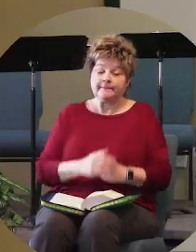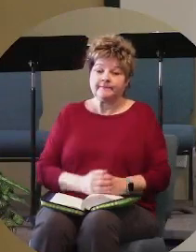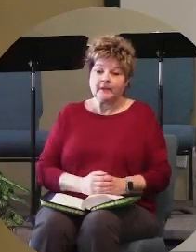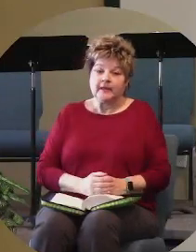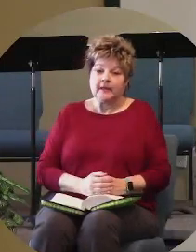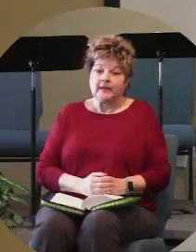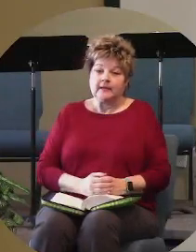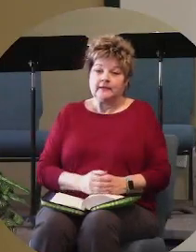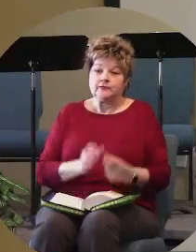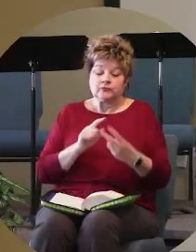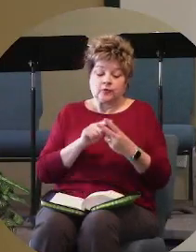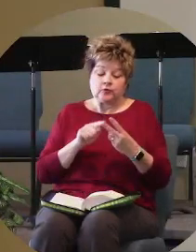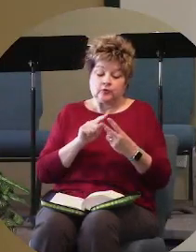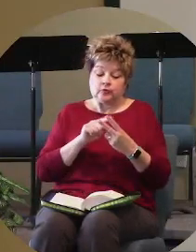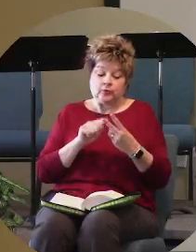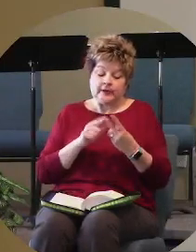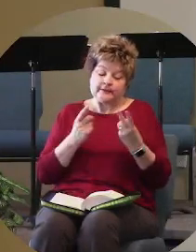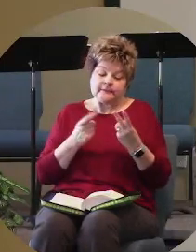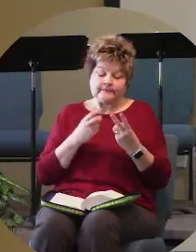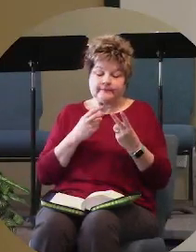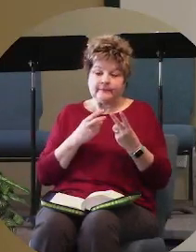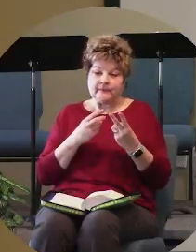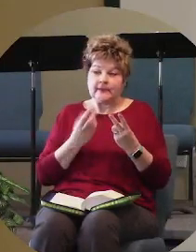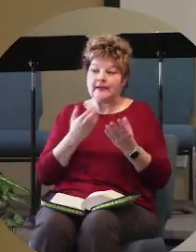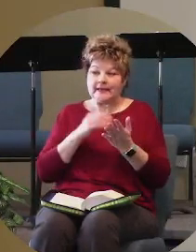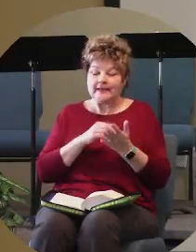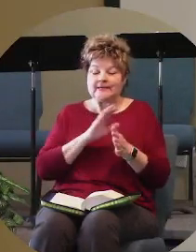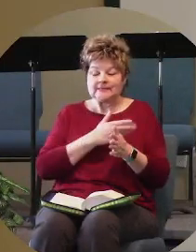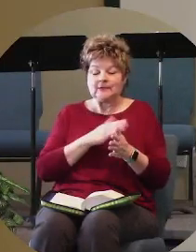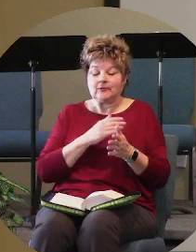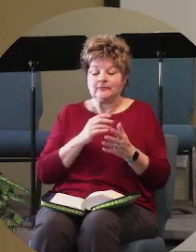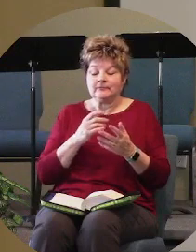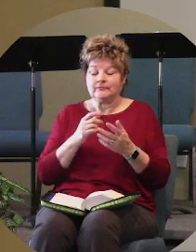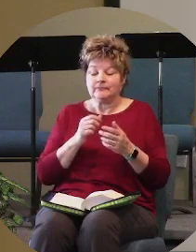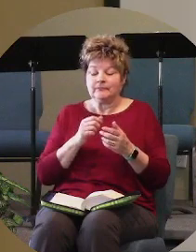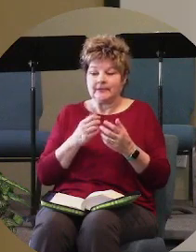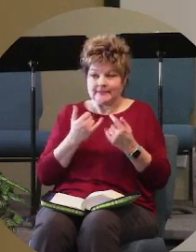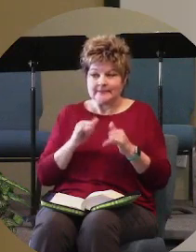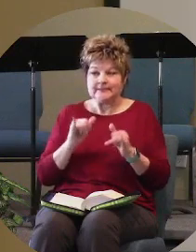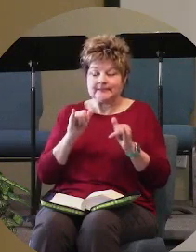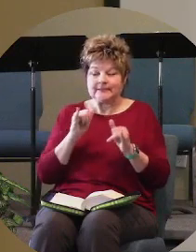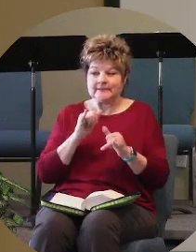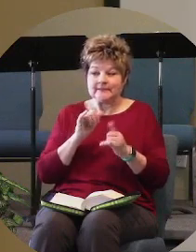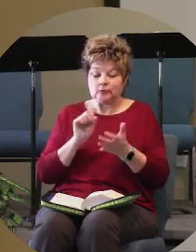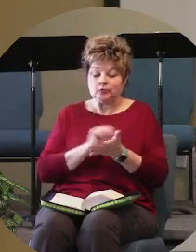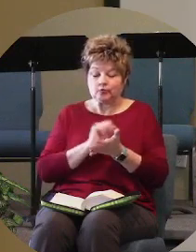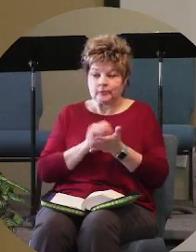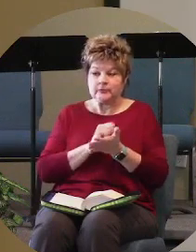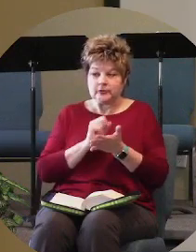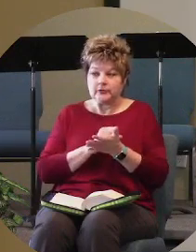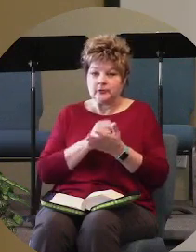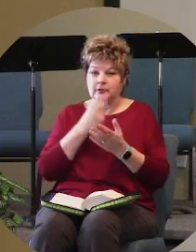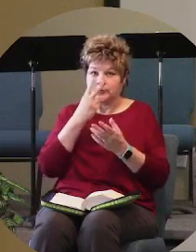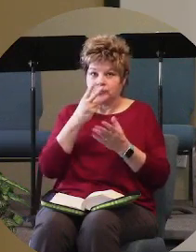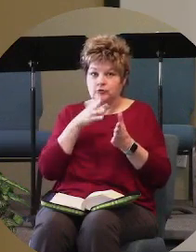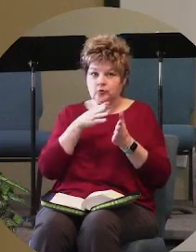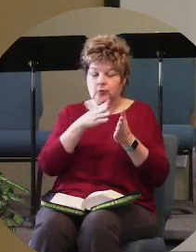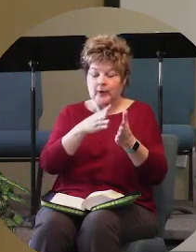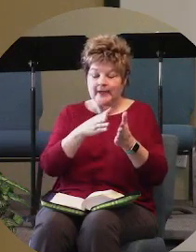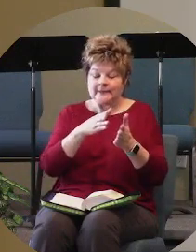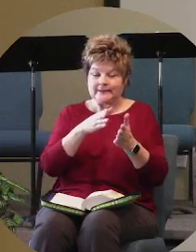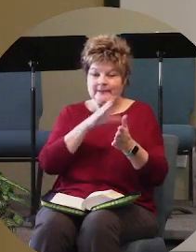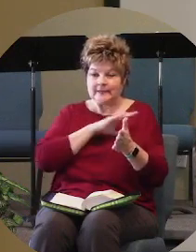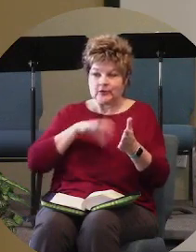You know, there's really two ways to look at that. And again, this is a song, but it's still scripture. There's two ways Christians